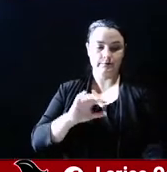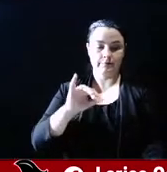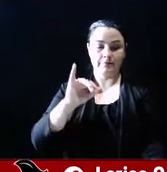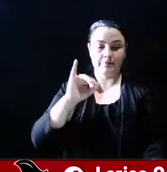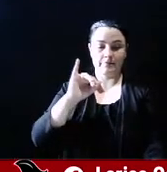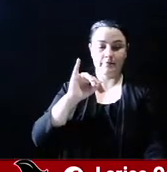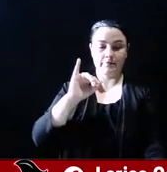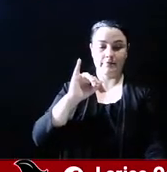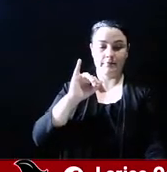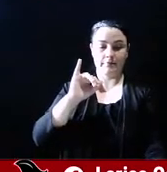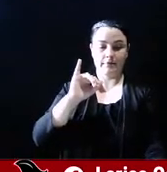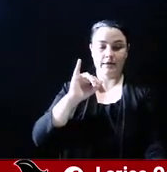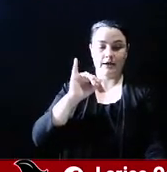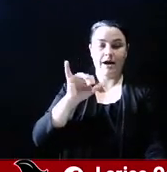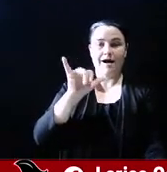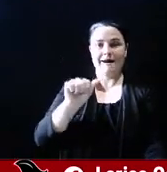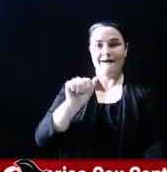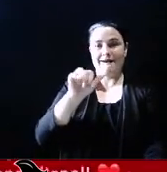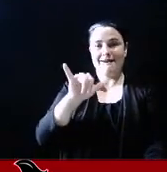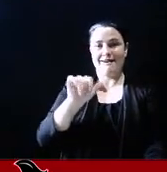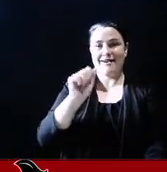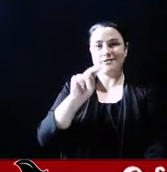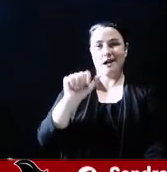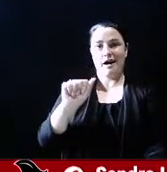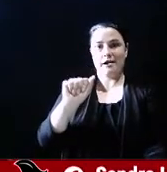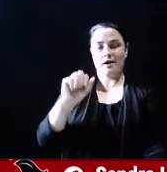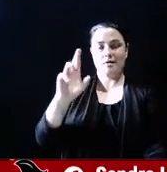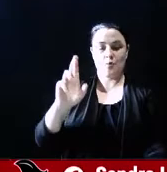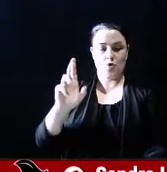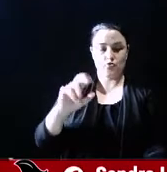Ayana Paige Rhodes.